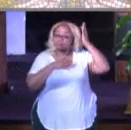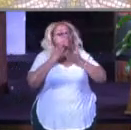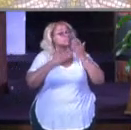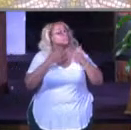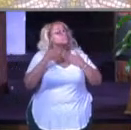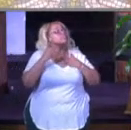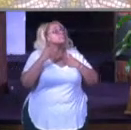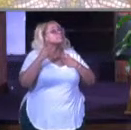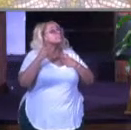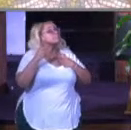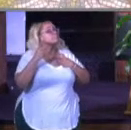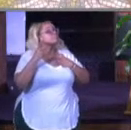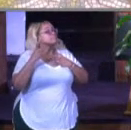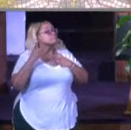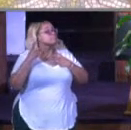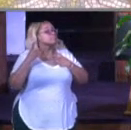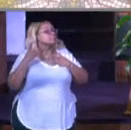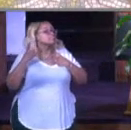Somebody,